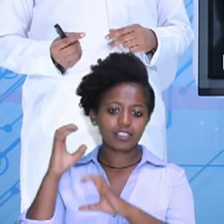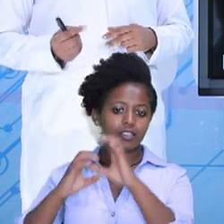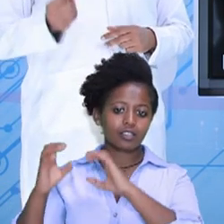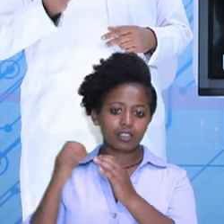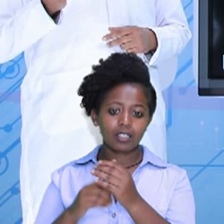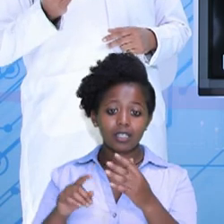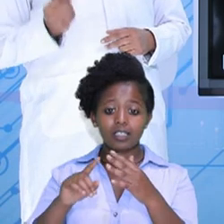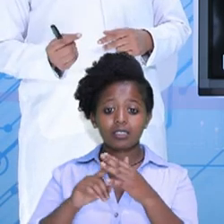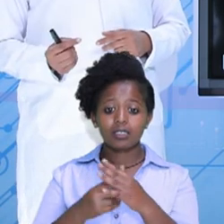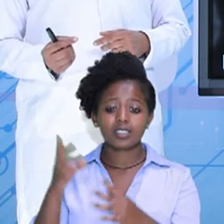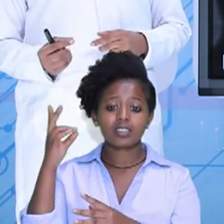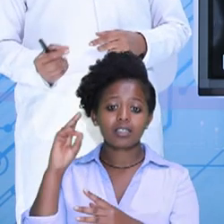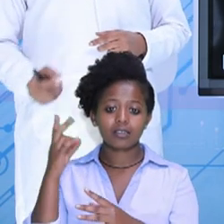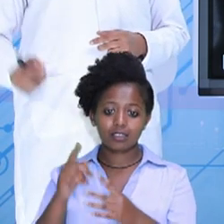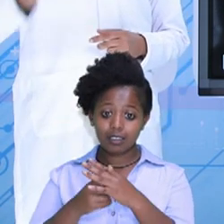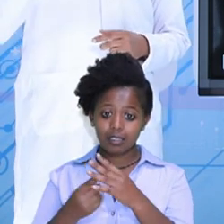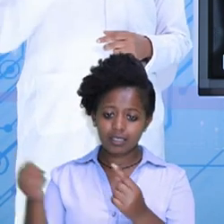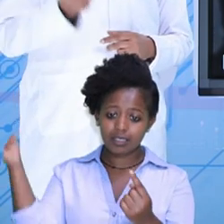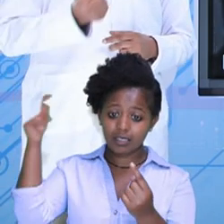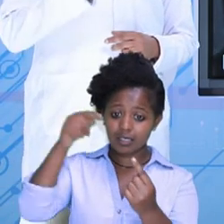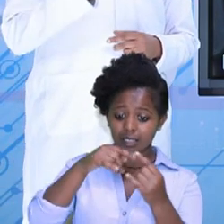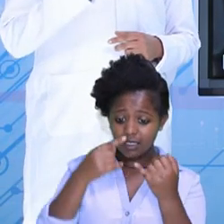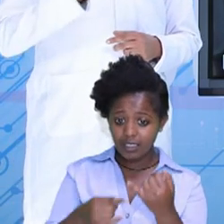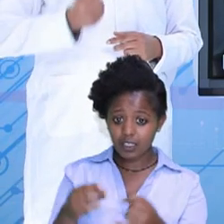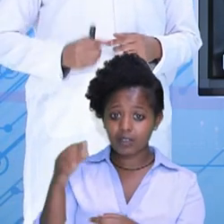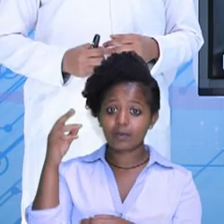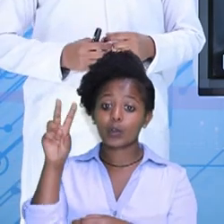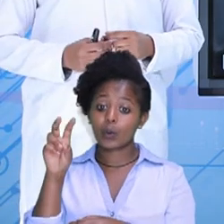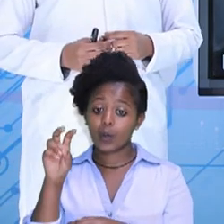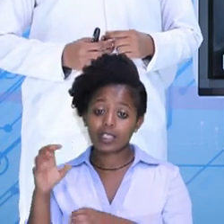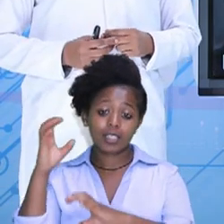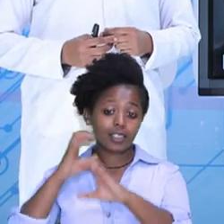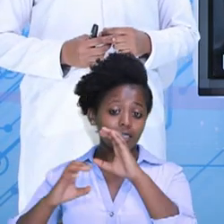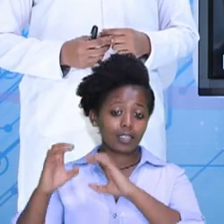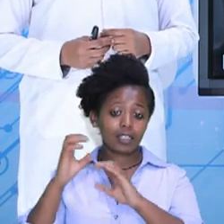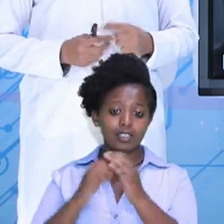from 17th century up to the early 20th century,